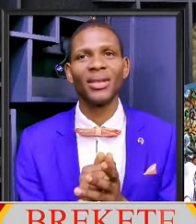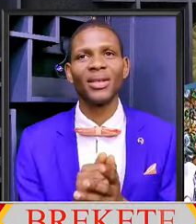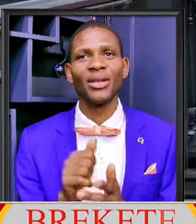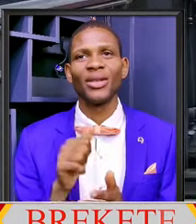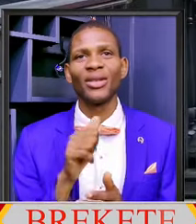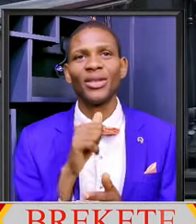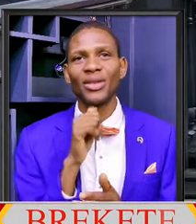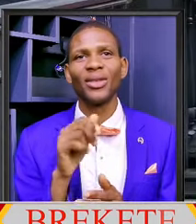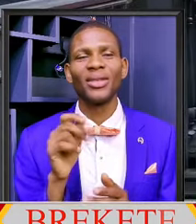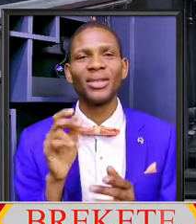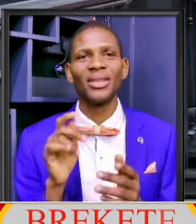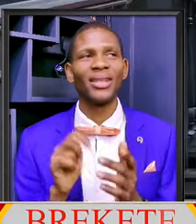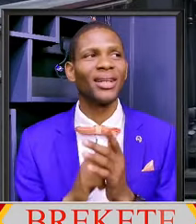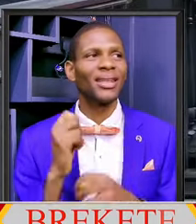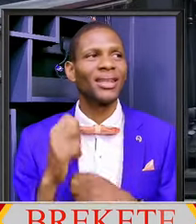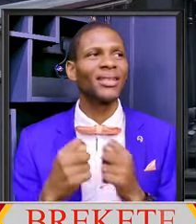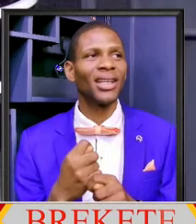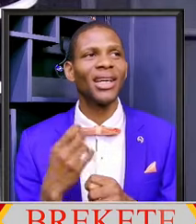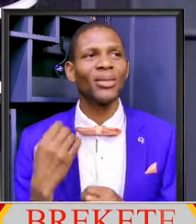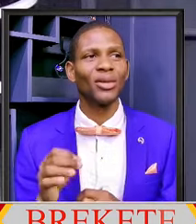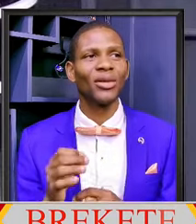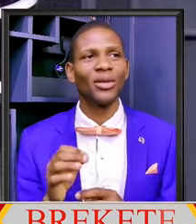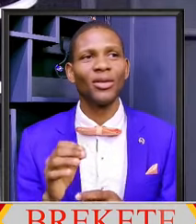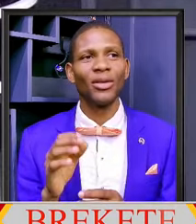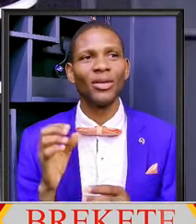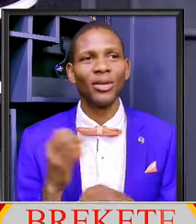kind of effort because of the Ike Miko. He's in Azu.